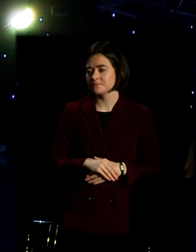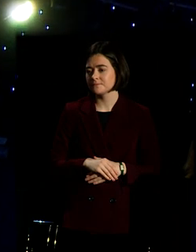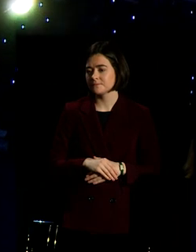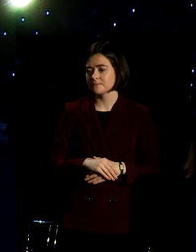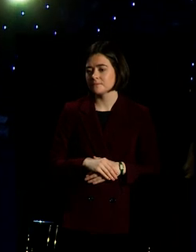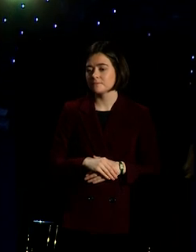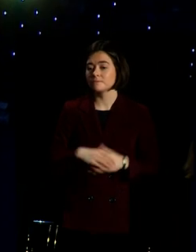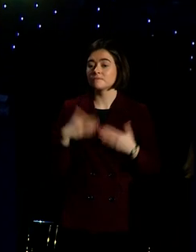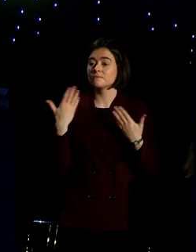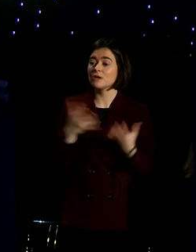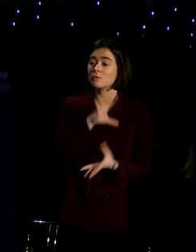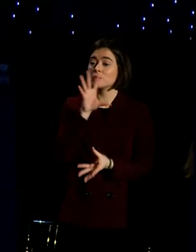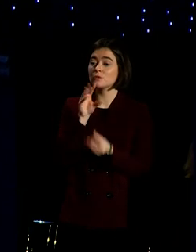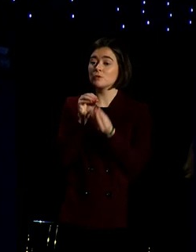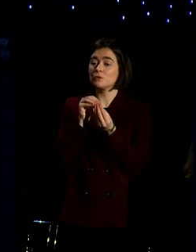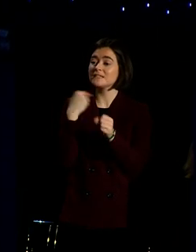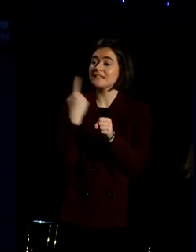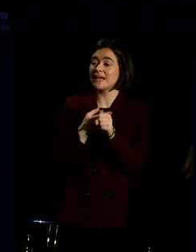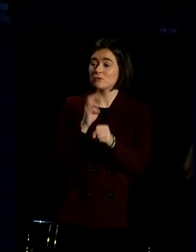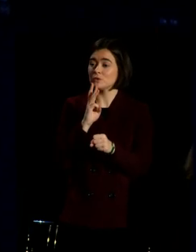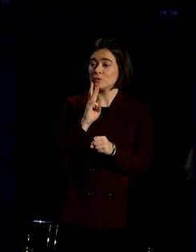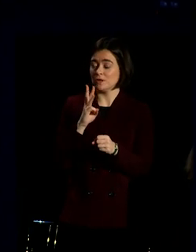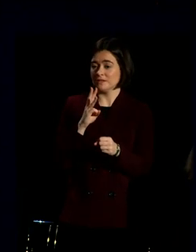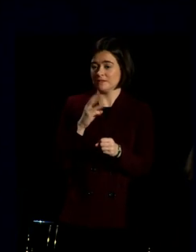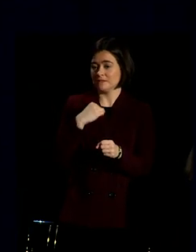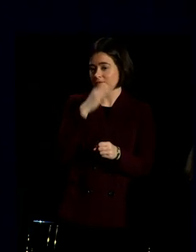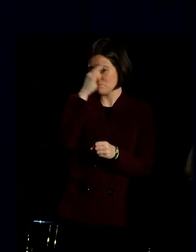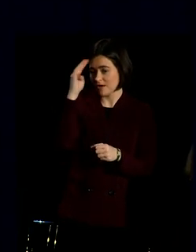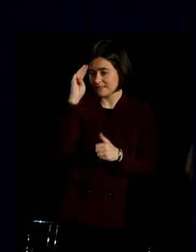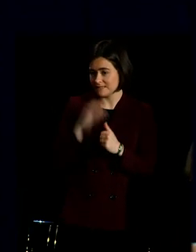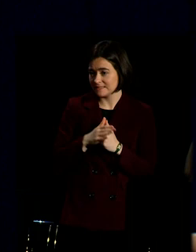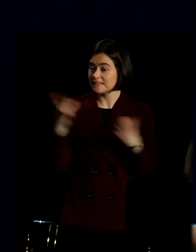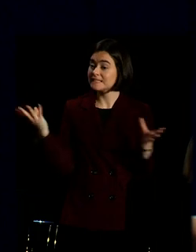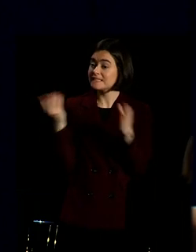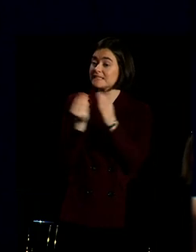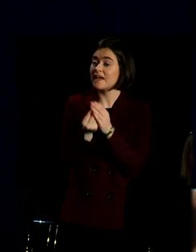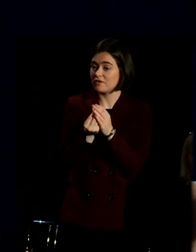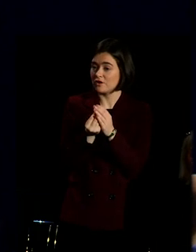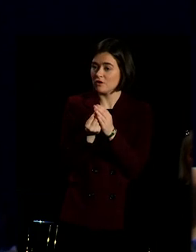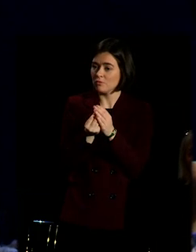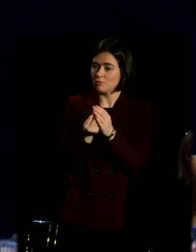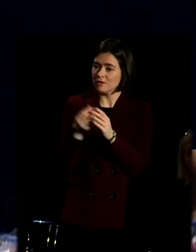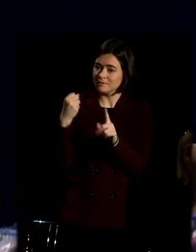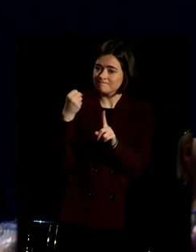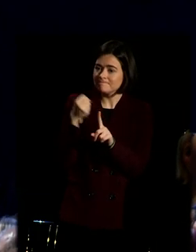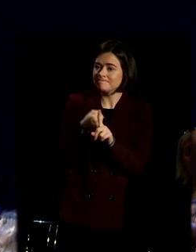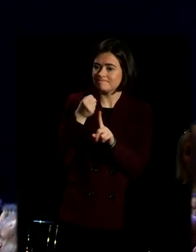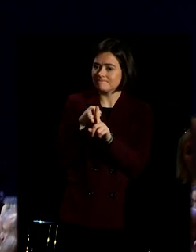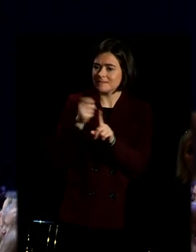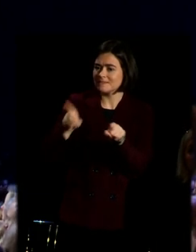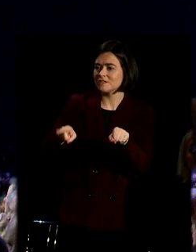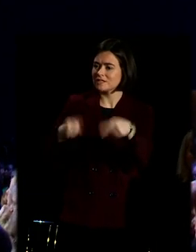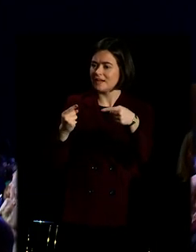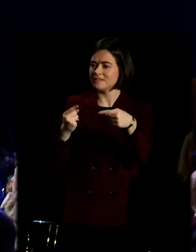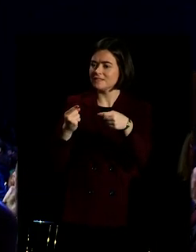I will conclude again with the words of President Rivlin. Together, we will continue to fight antisemitism and